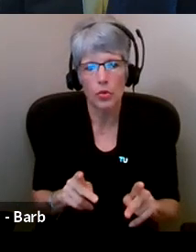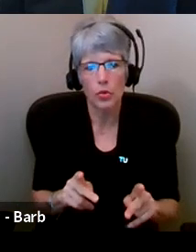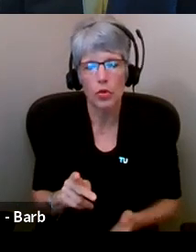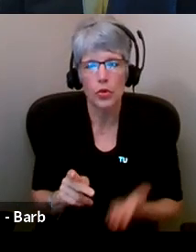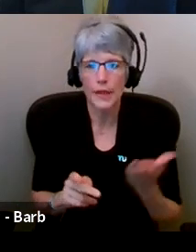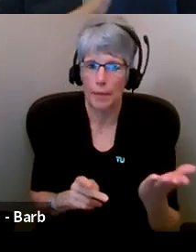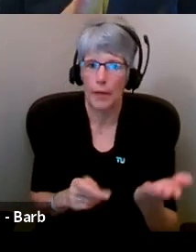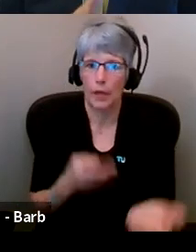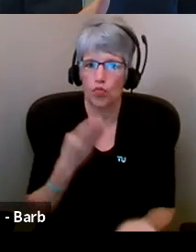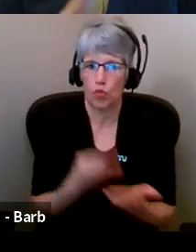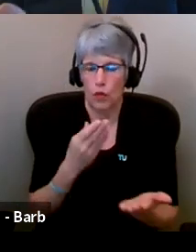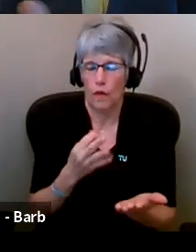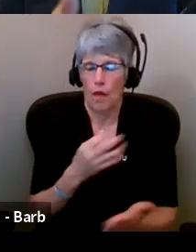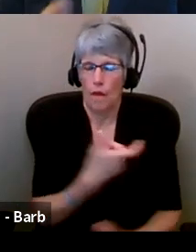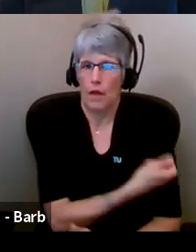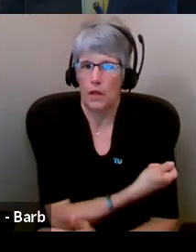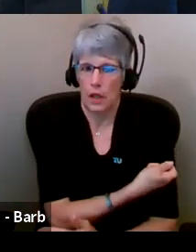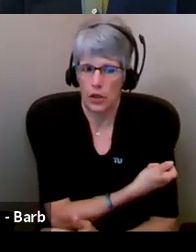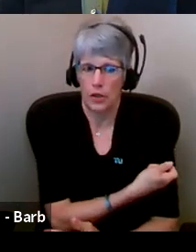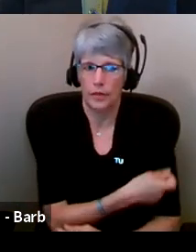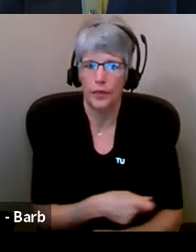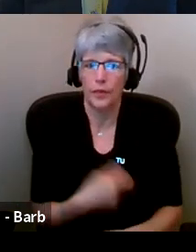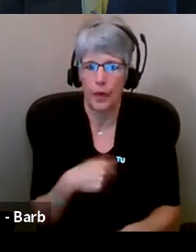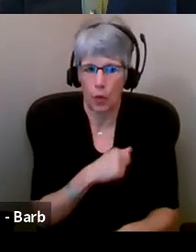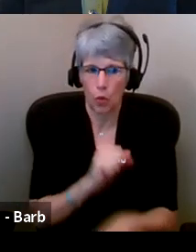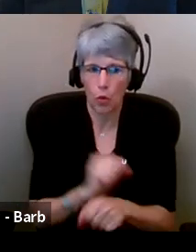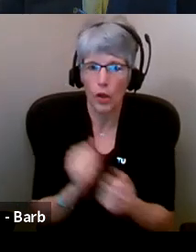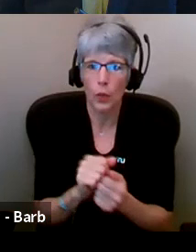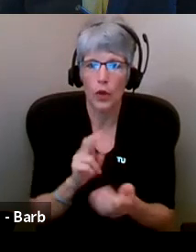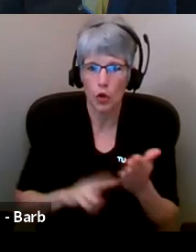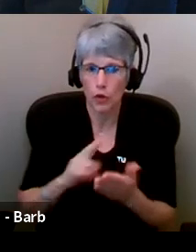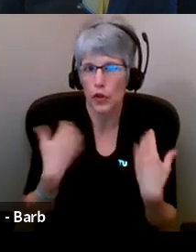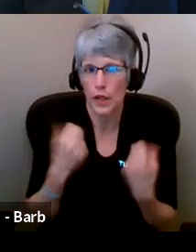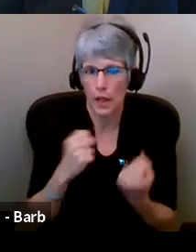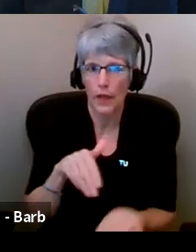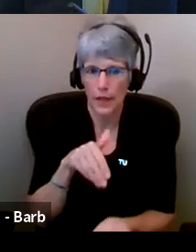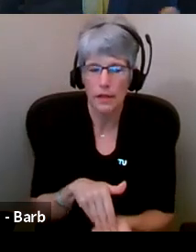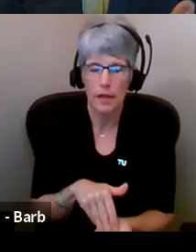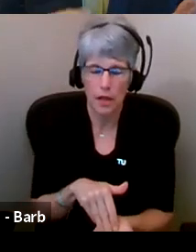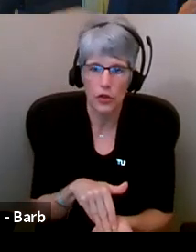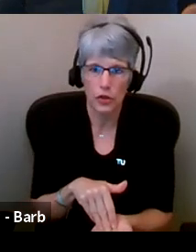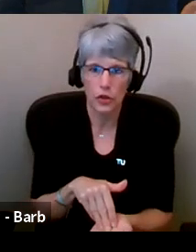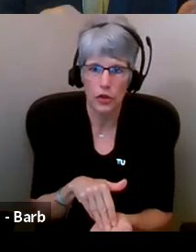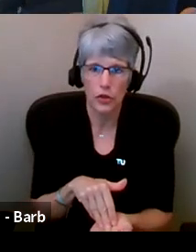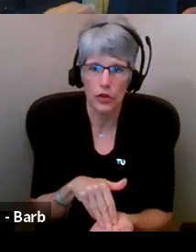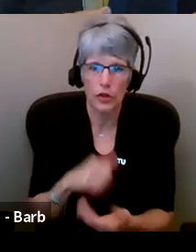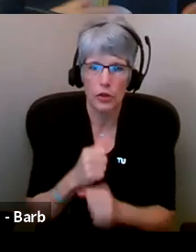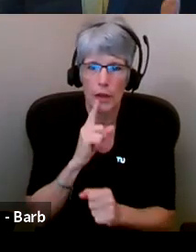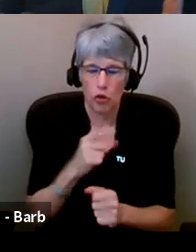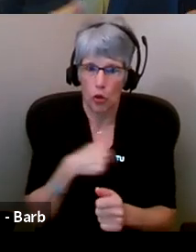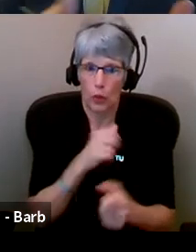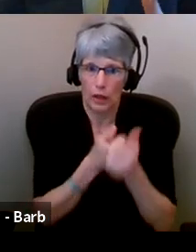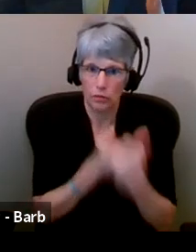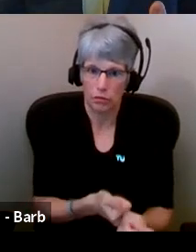of vaccination. And I know that we're working very closely with the University Health Center to make sure that we can keep track of